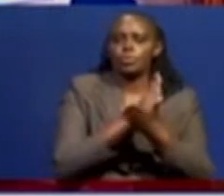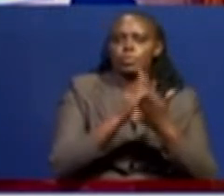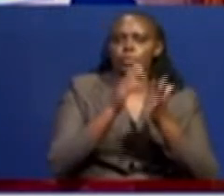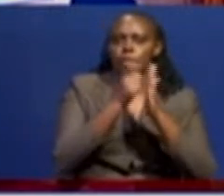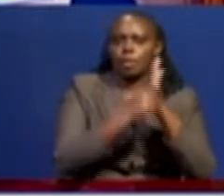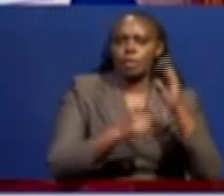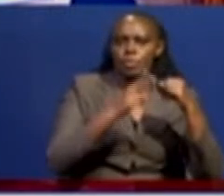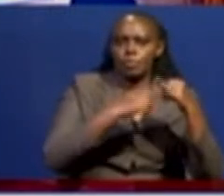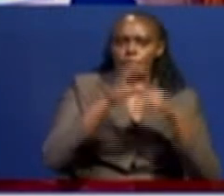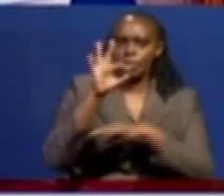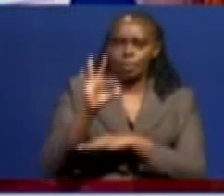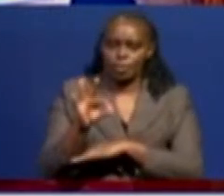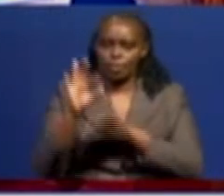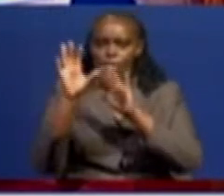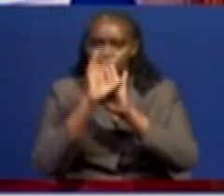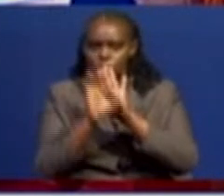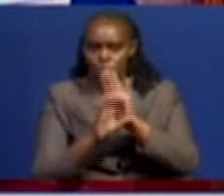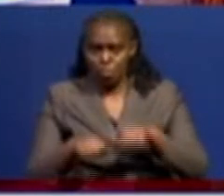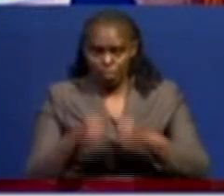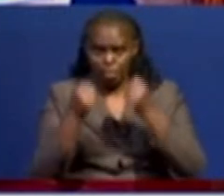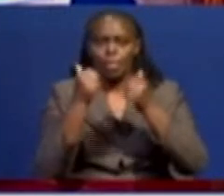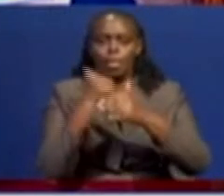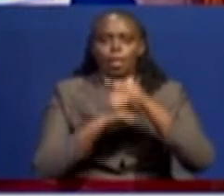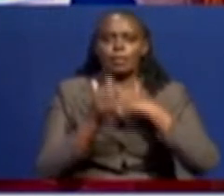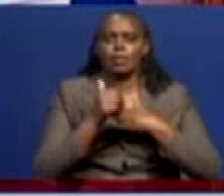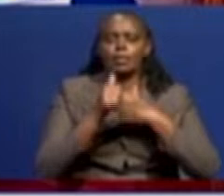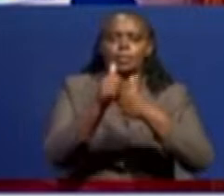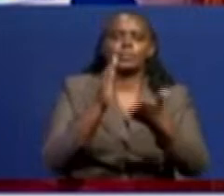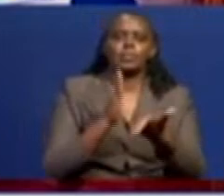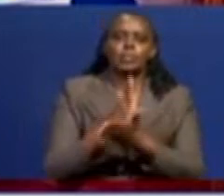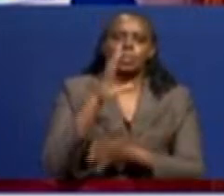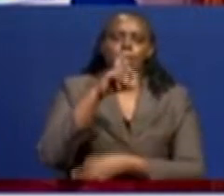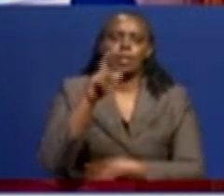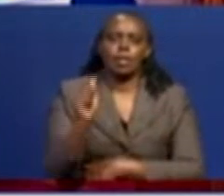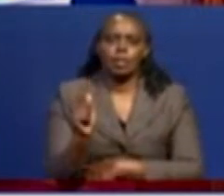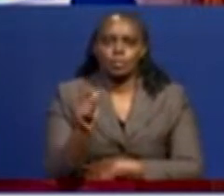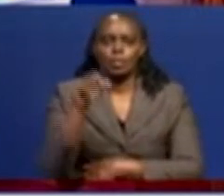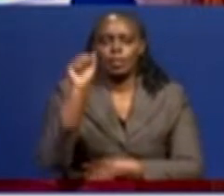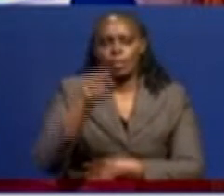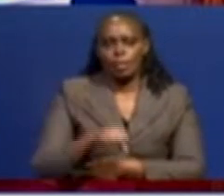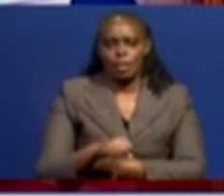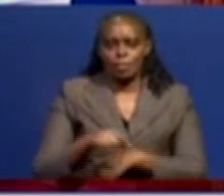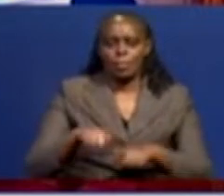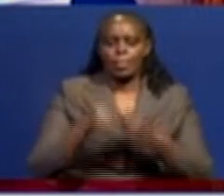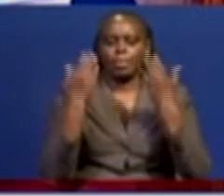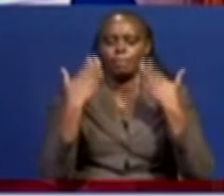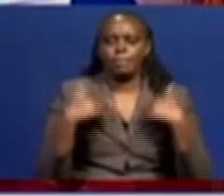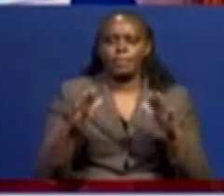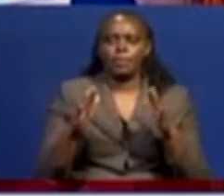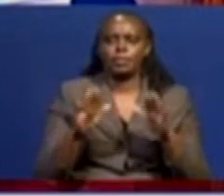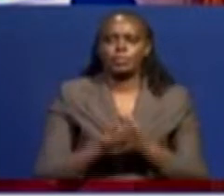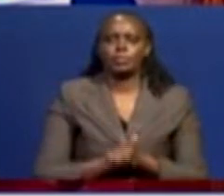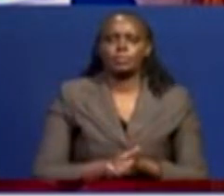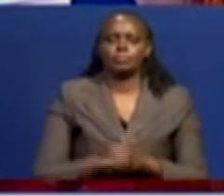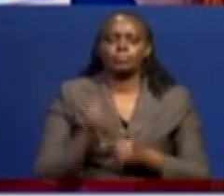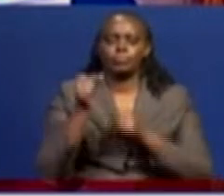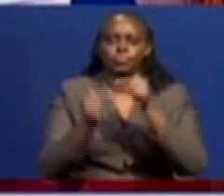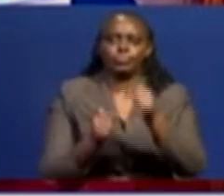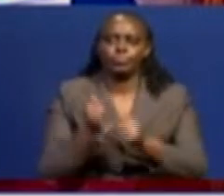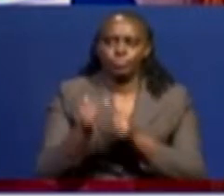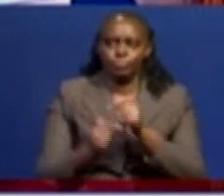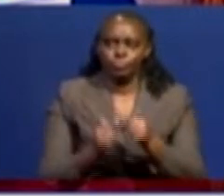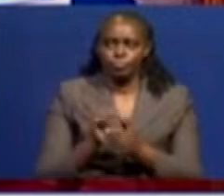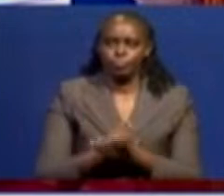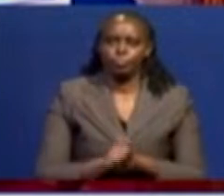provisions of Article 73 of the Constitution under the Leadership and Integrity Act? Yes. Thank you.